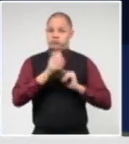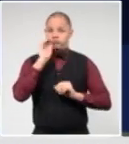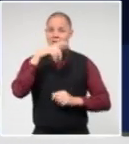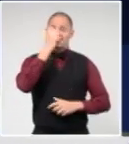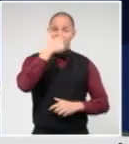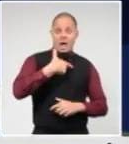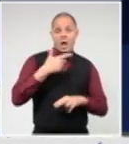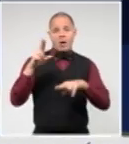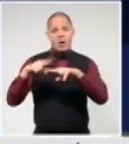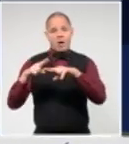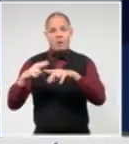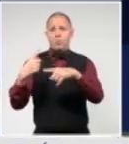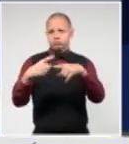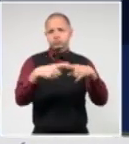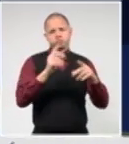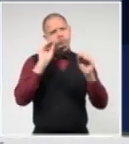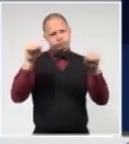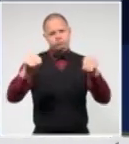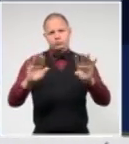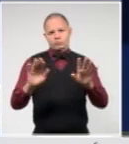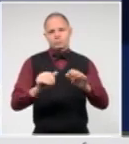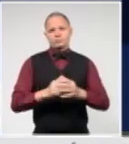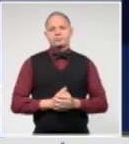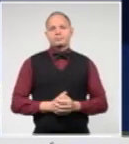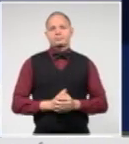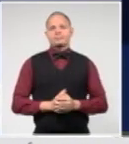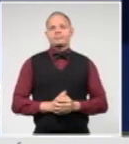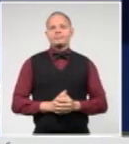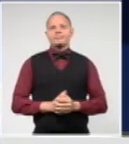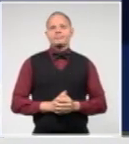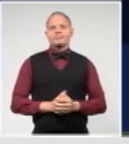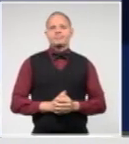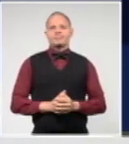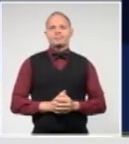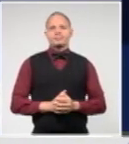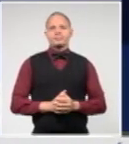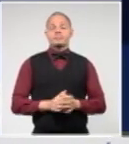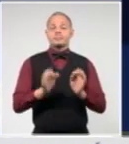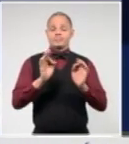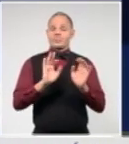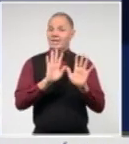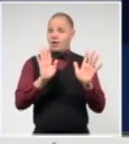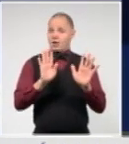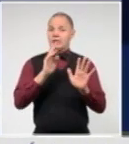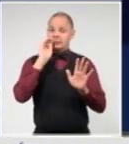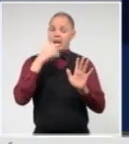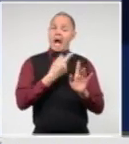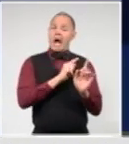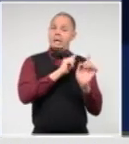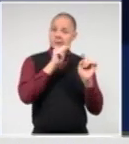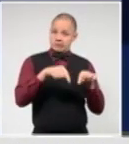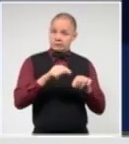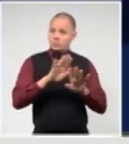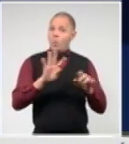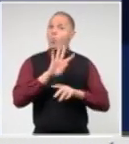441 from Holguín, and so on and so forth from all of the country's territories.